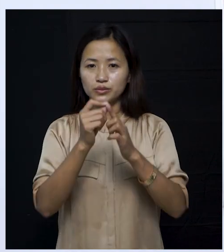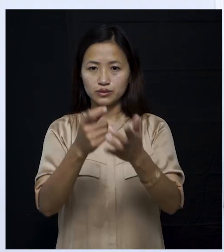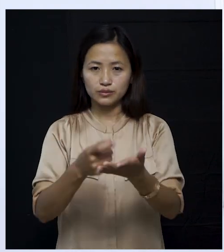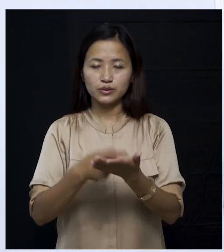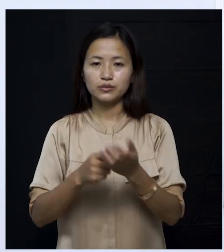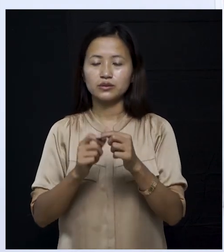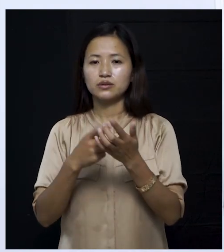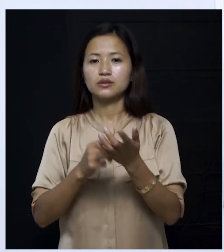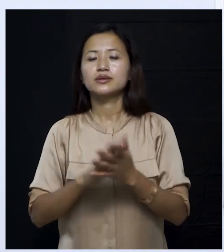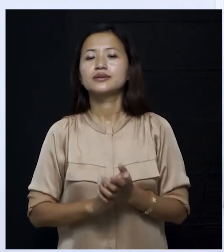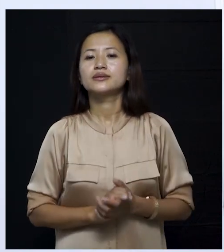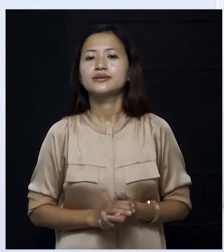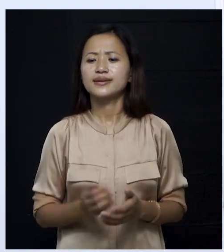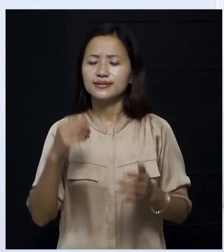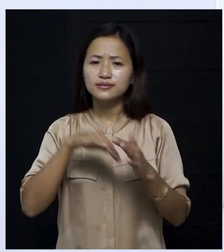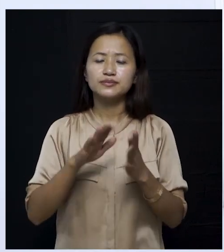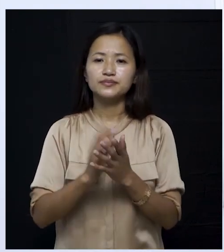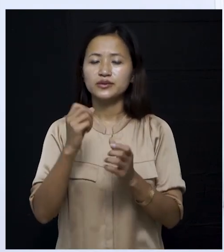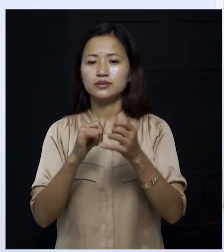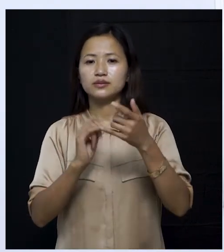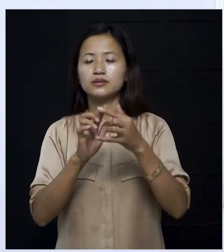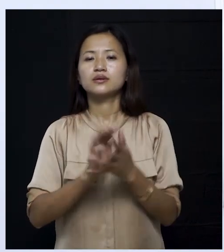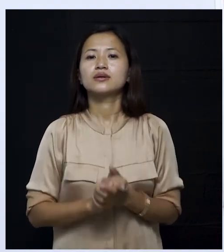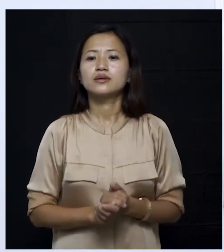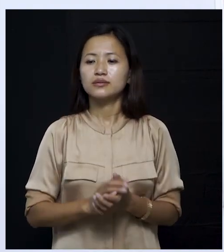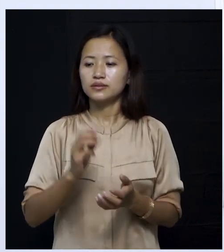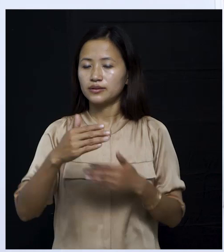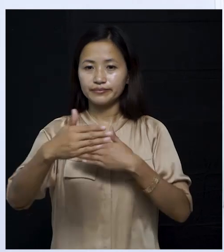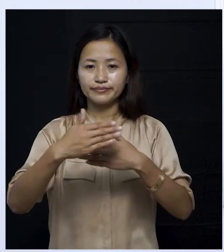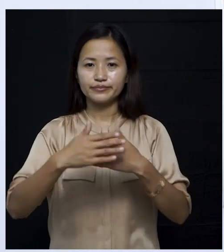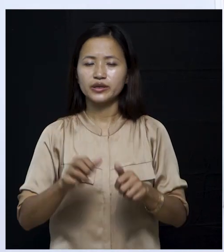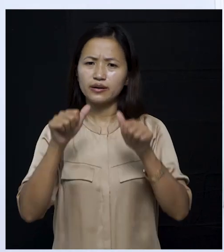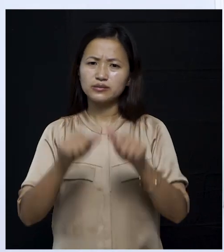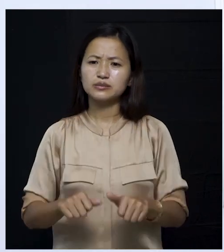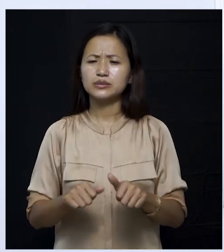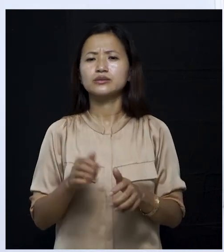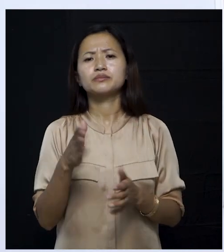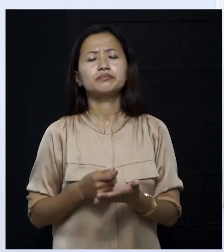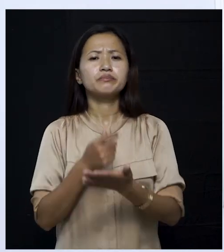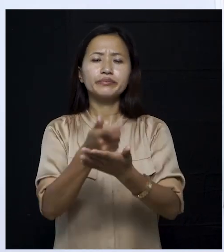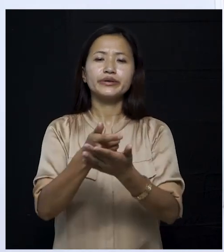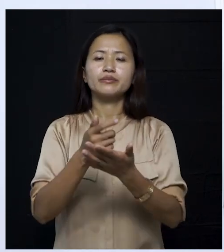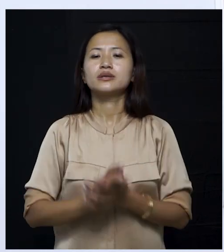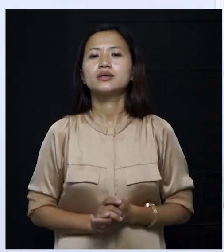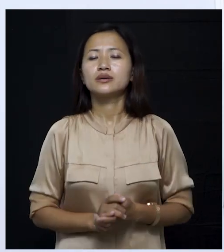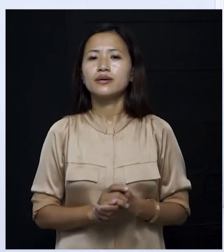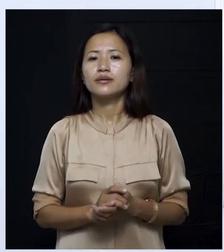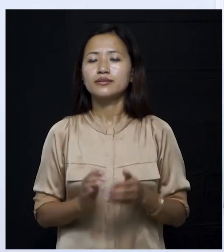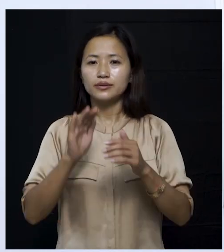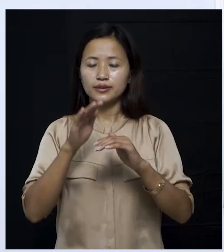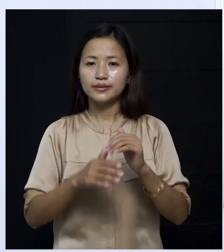loan, and in case, okay, in case that member is unable to repay the money, then